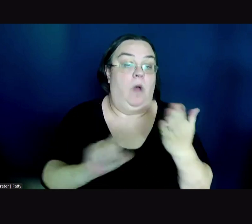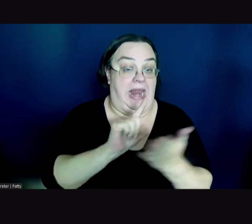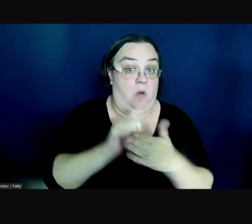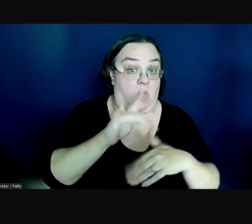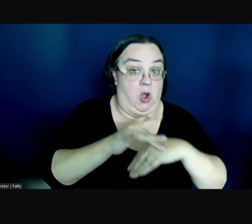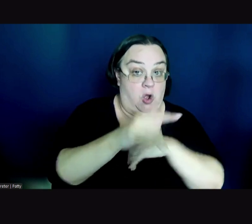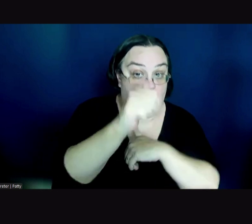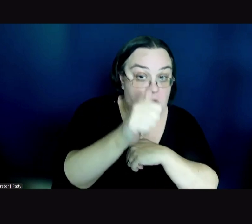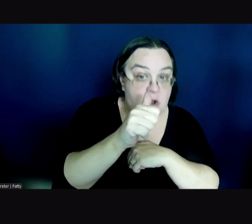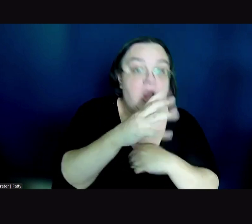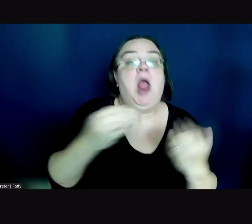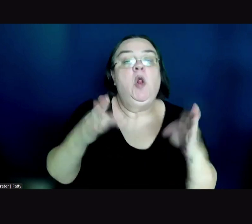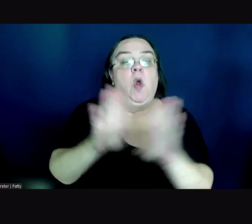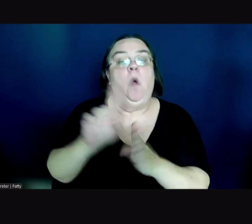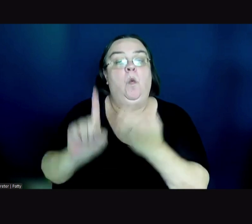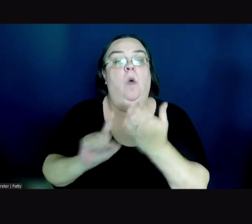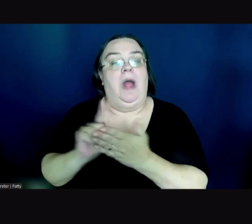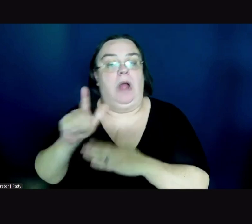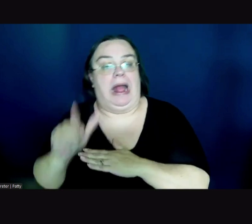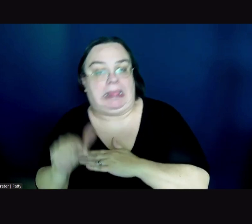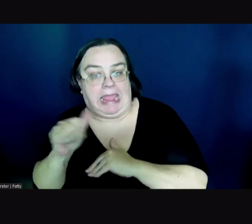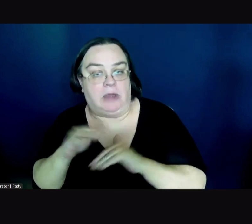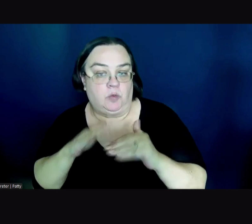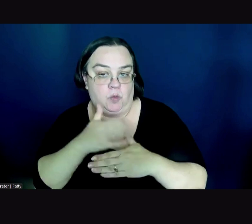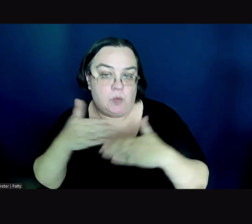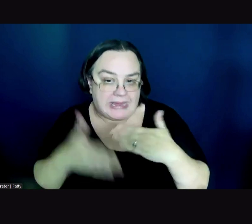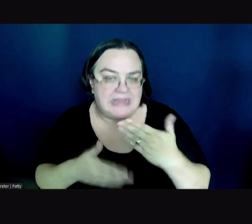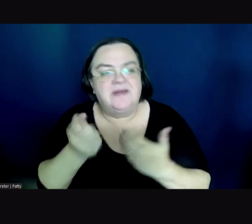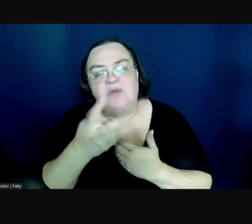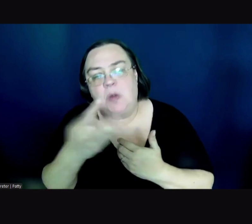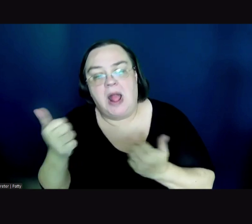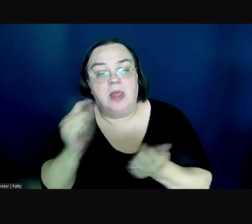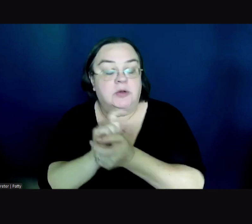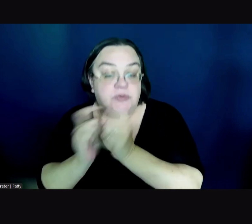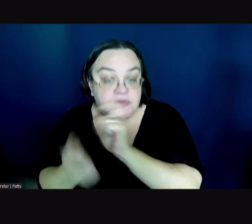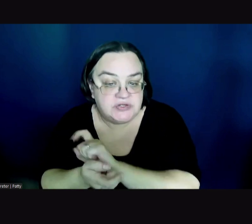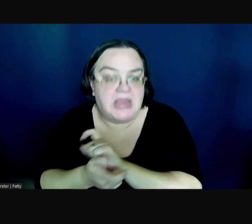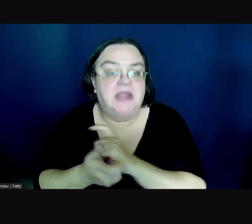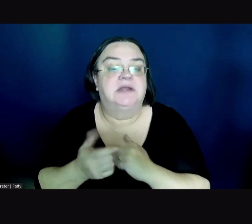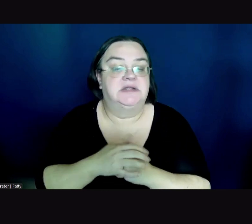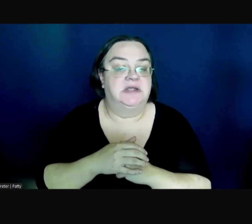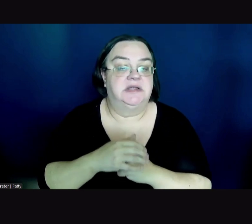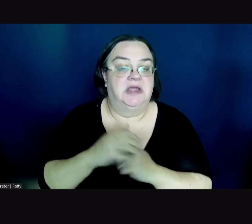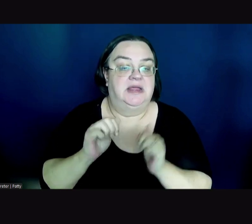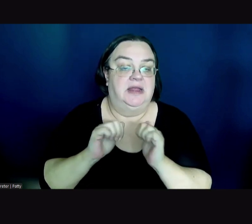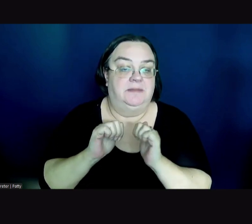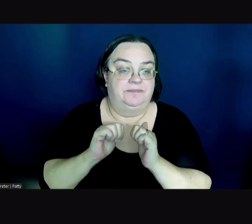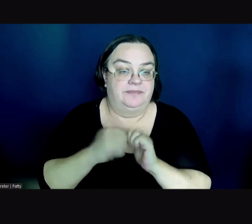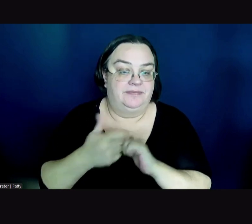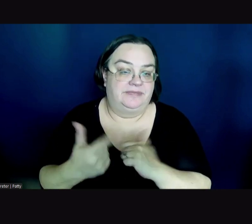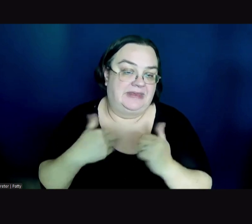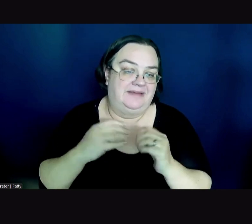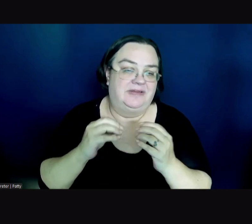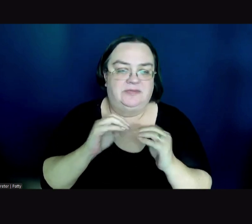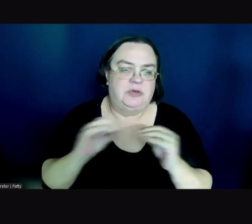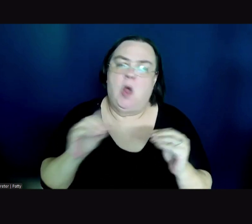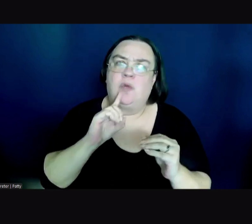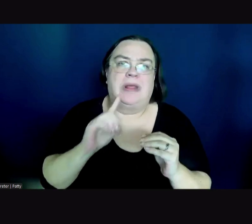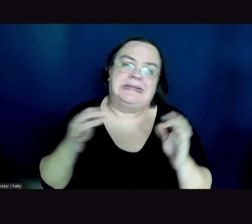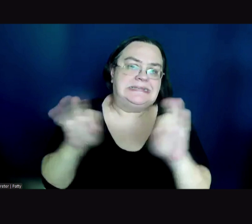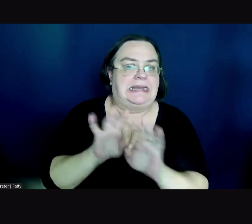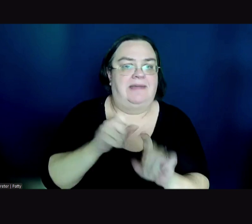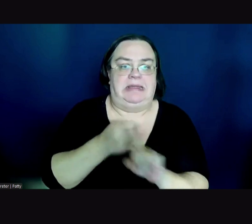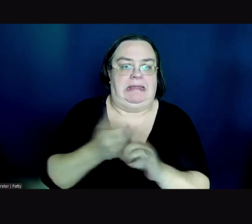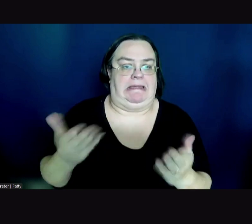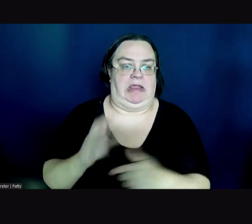weekends. There are a few other changes, probably of most significance here in Cheverly. The Orange Line at